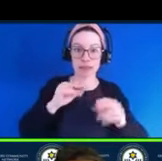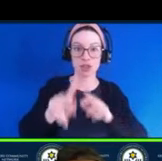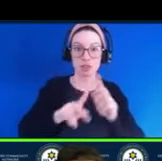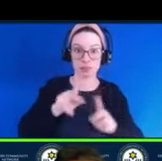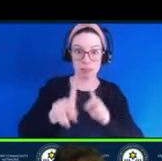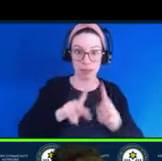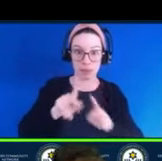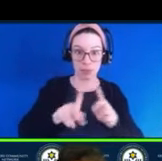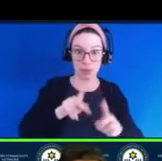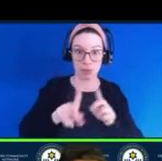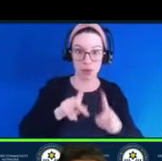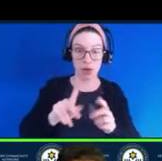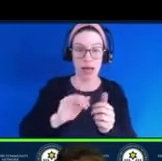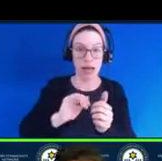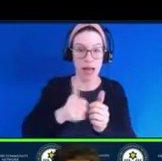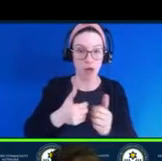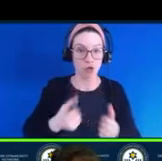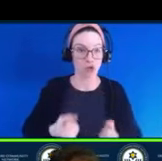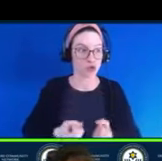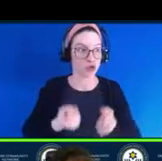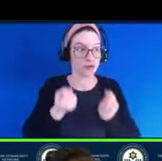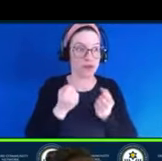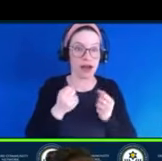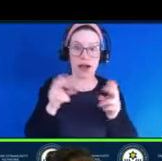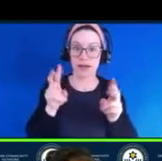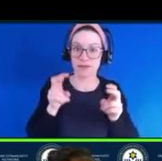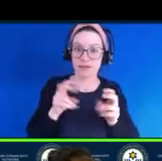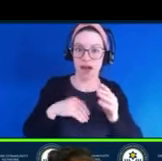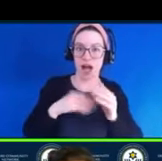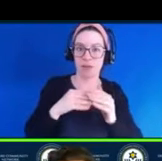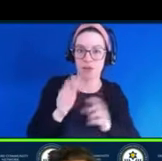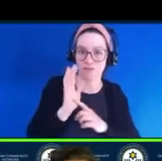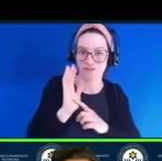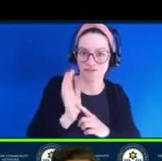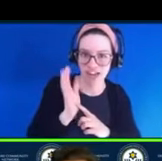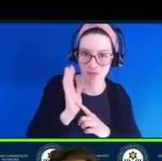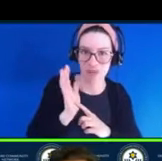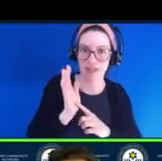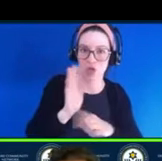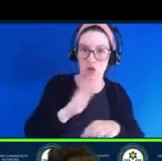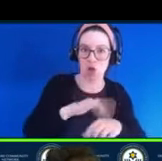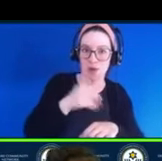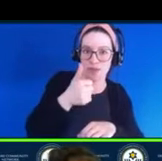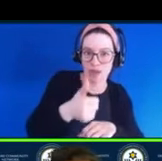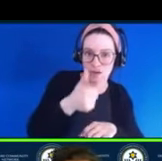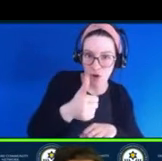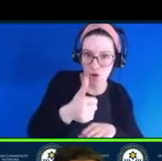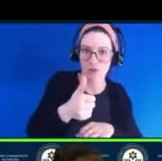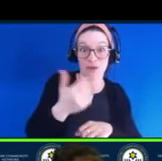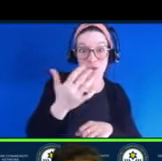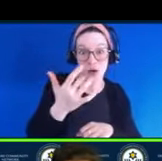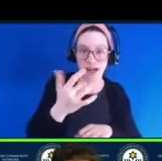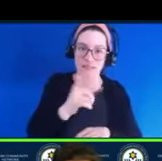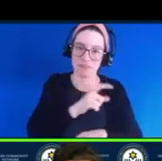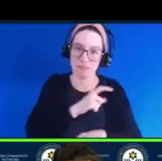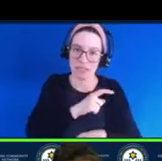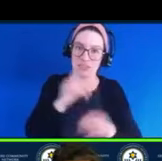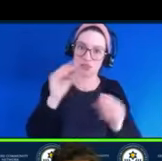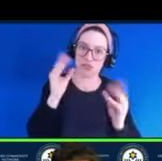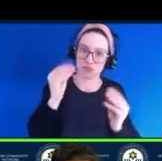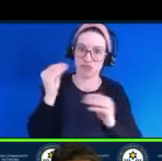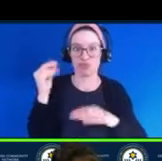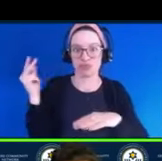on their own. Why do we say up to 5 minutes? Because that's how long it takes police to respond. And when they get there, I mean, they are coming. God bless them for the job